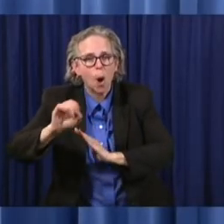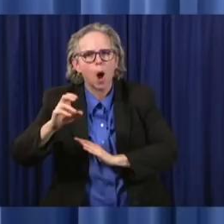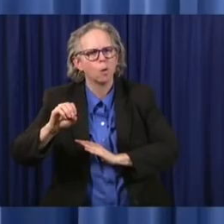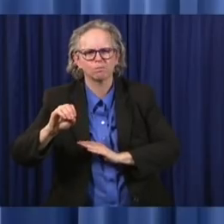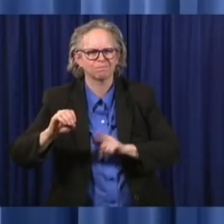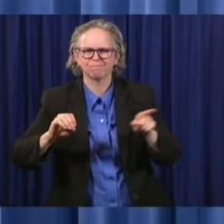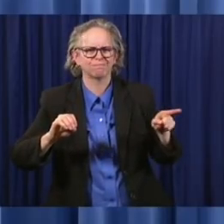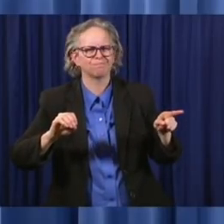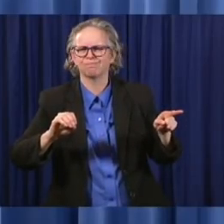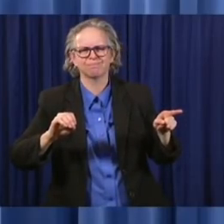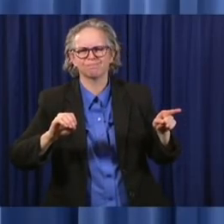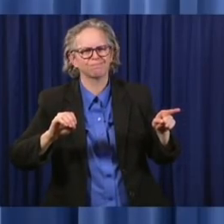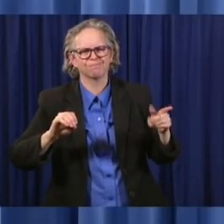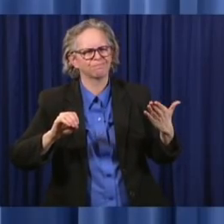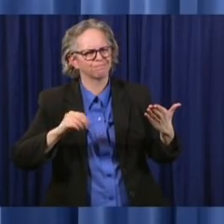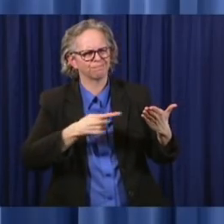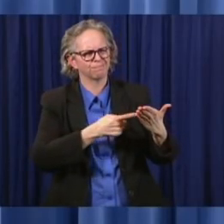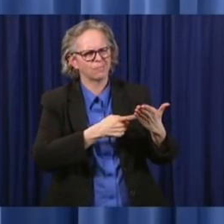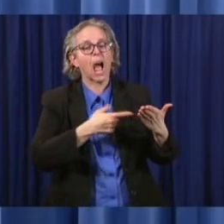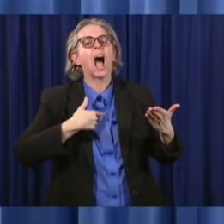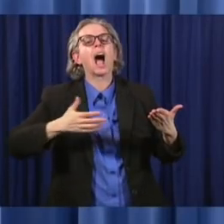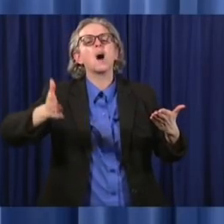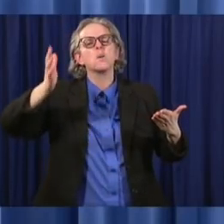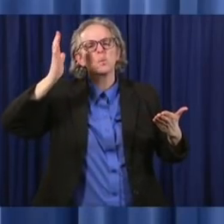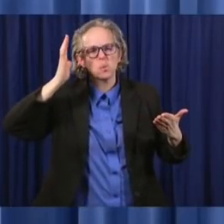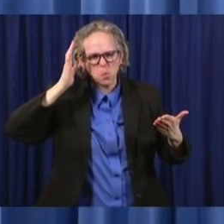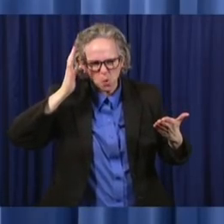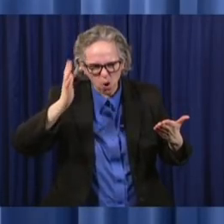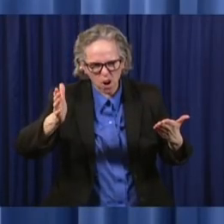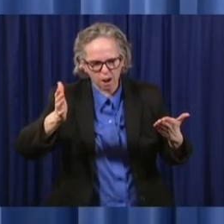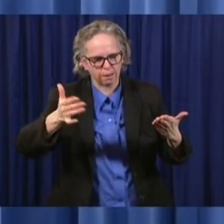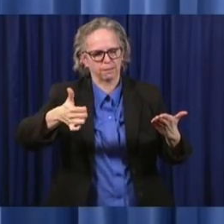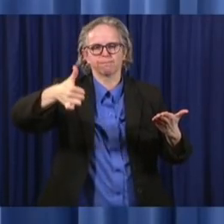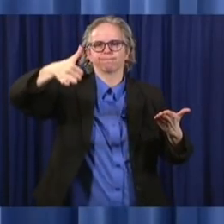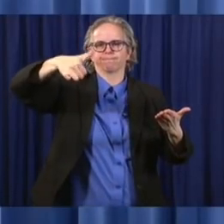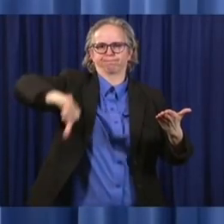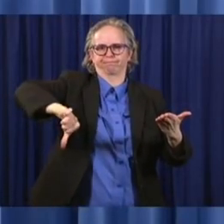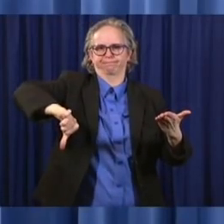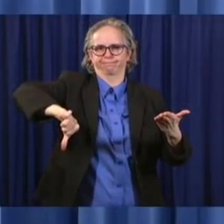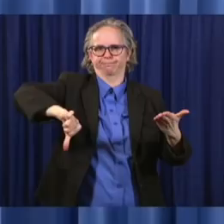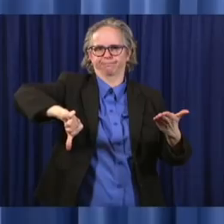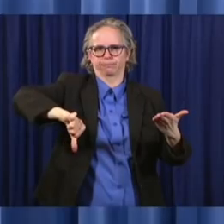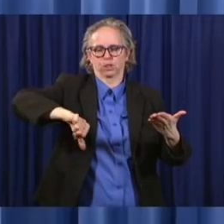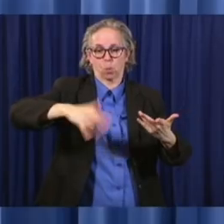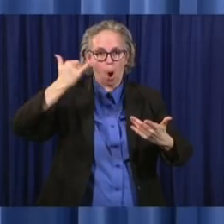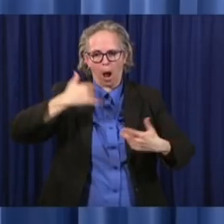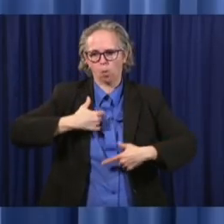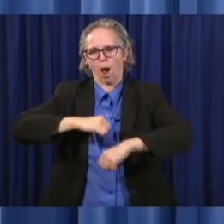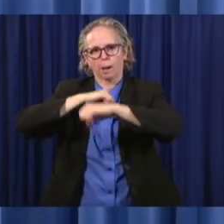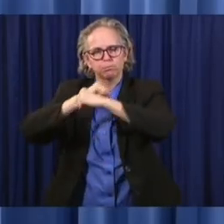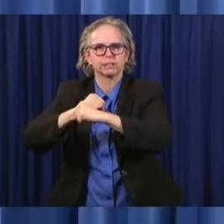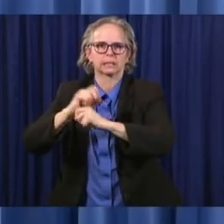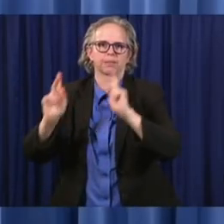that I will be forced to veto to protect the people of the state of Ohio.